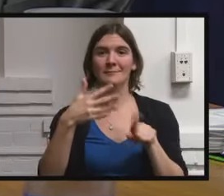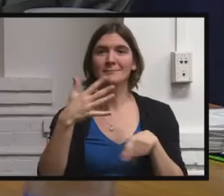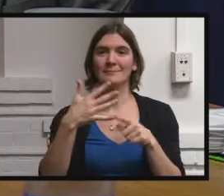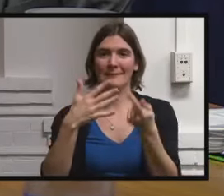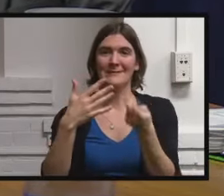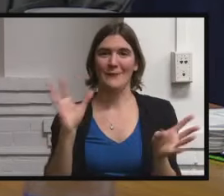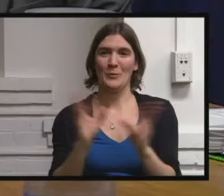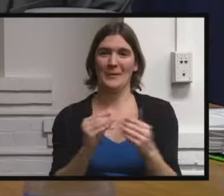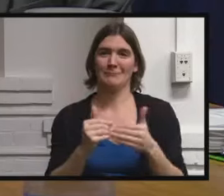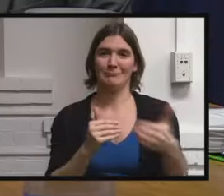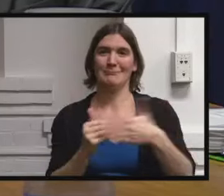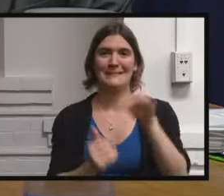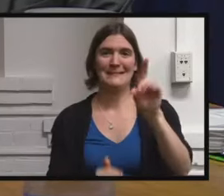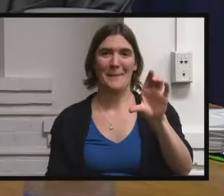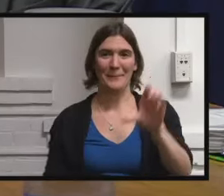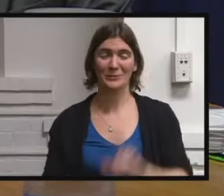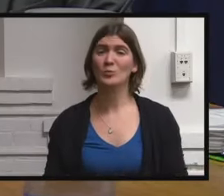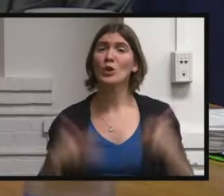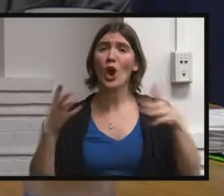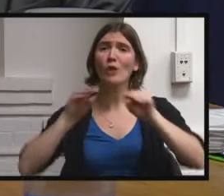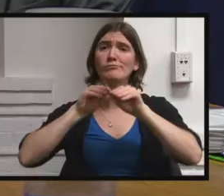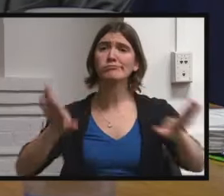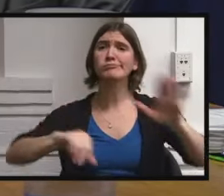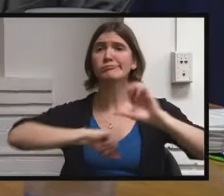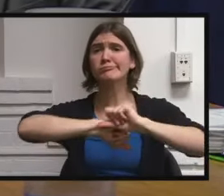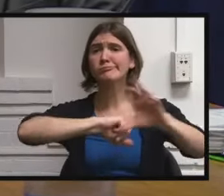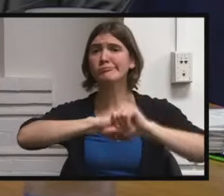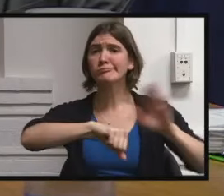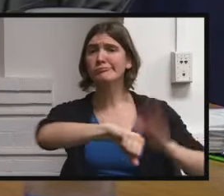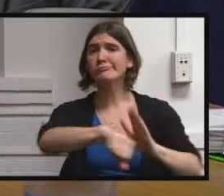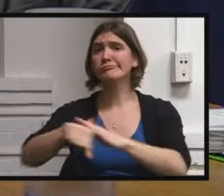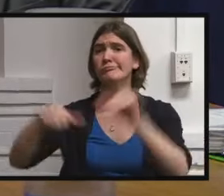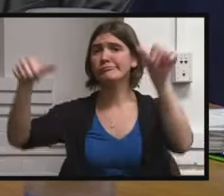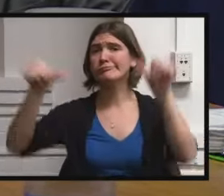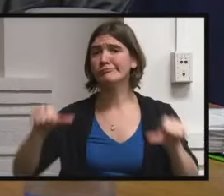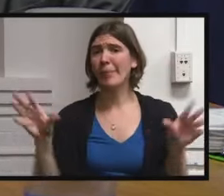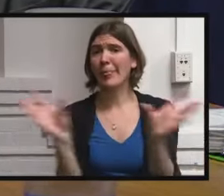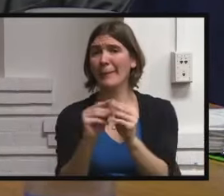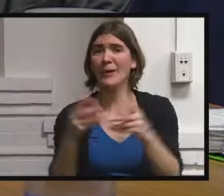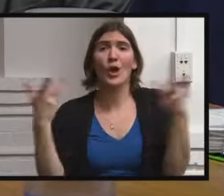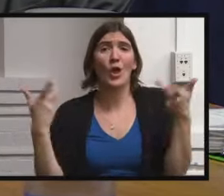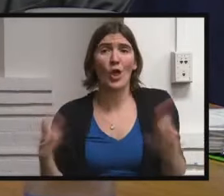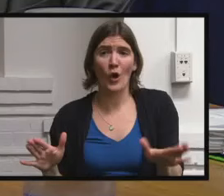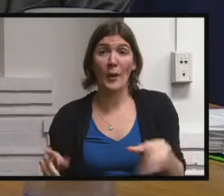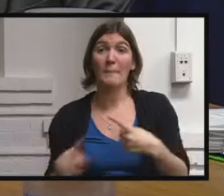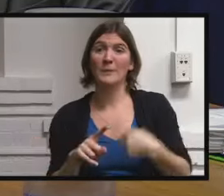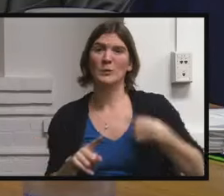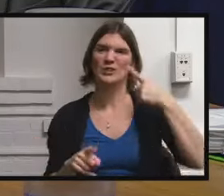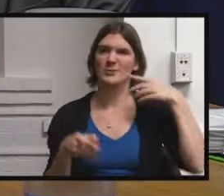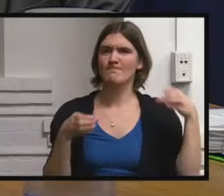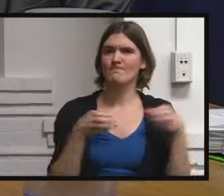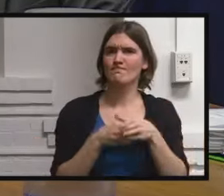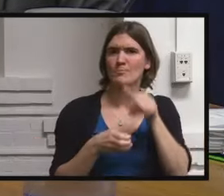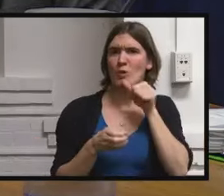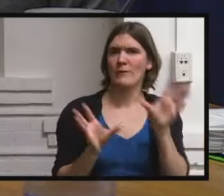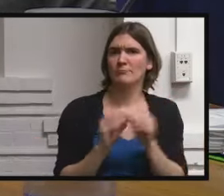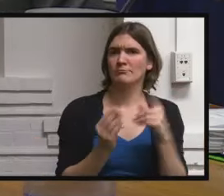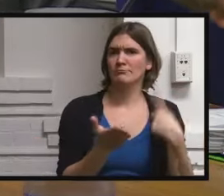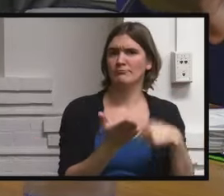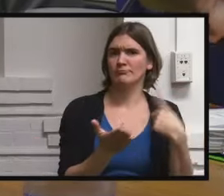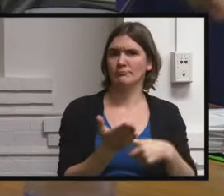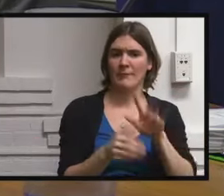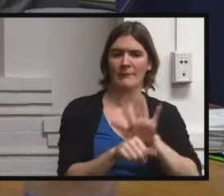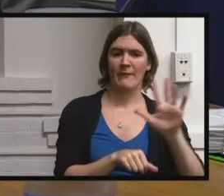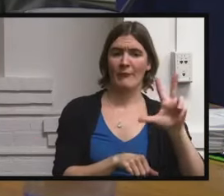Brattleboro Select Board. We know that the meeting's been officially warned because we convened at 5:30 and